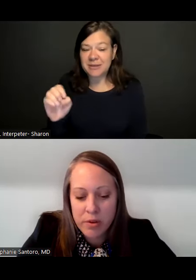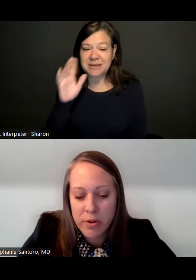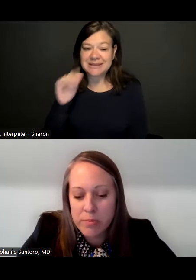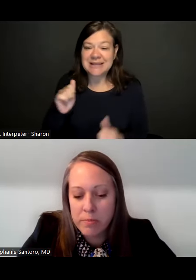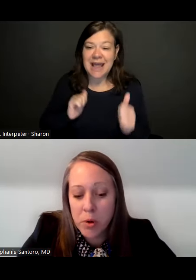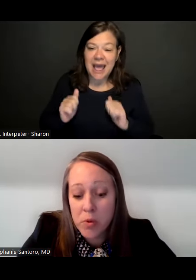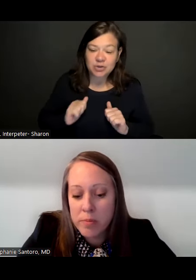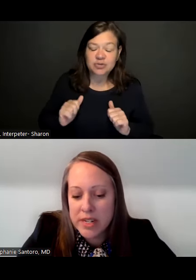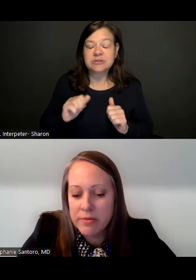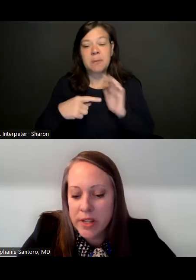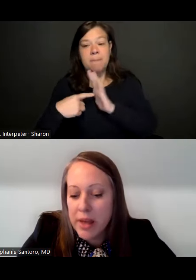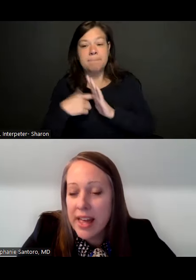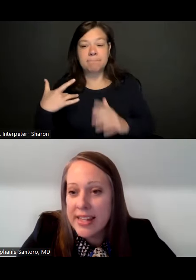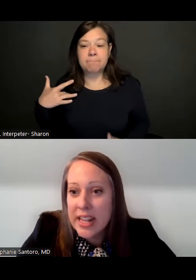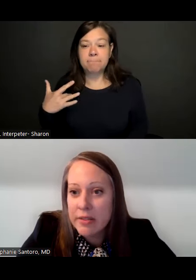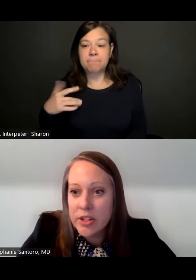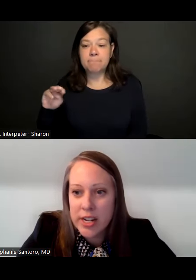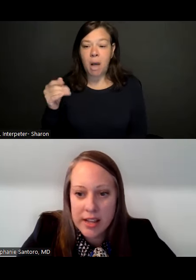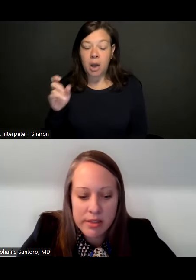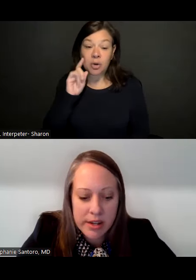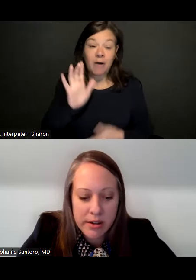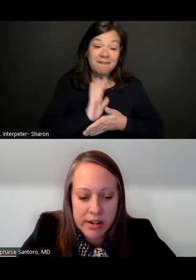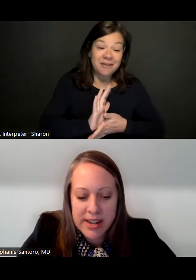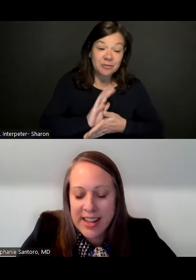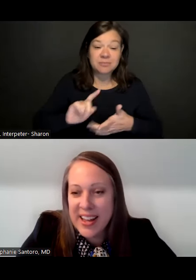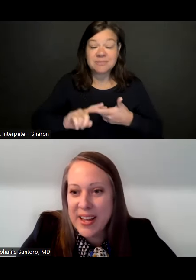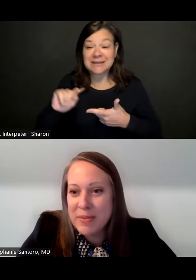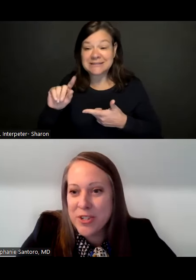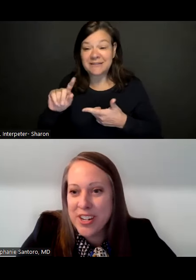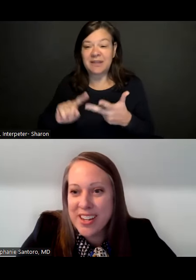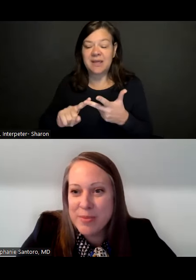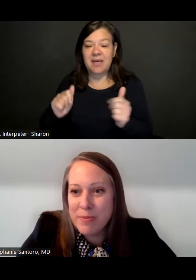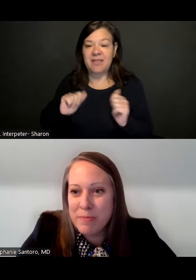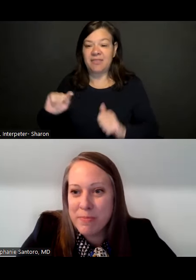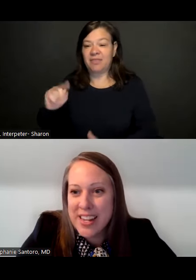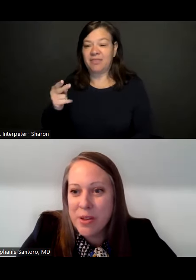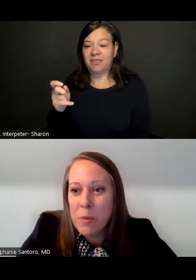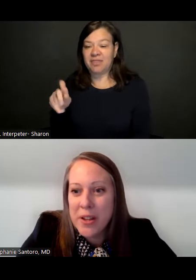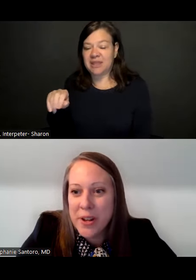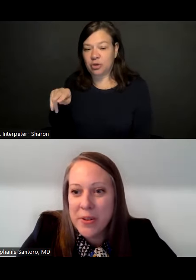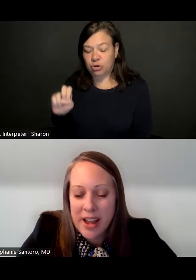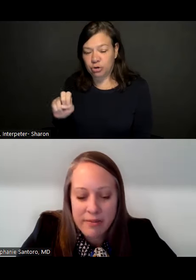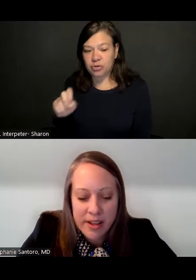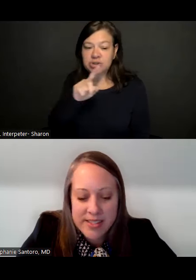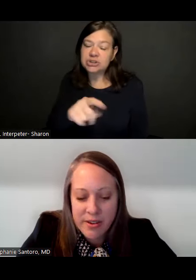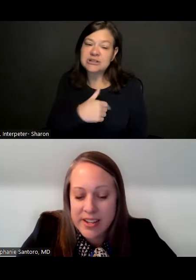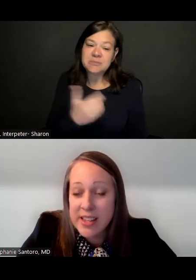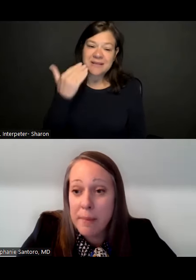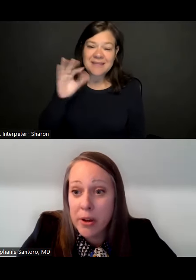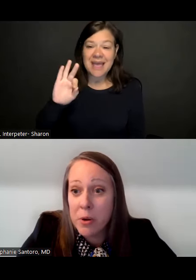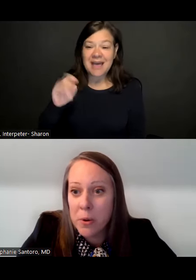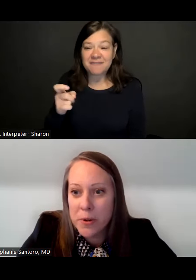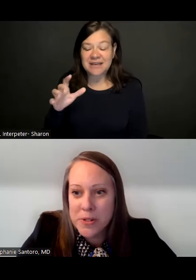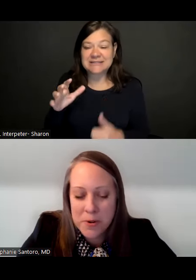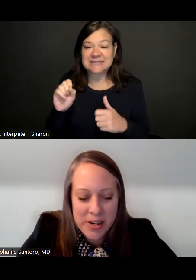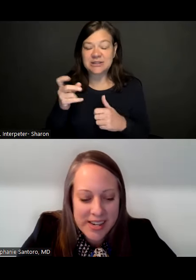She's performed in film, television, and theater. She has been in the well-known FX series